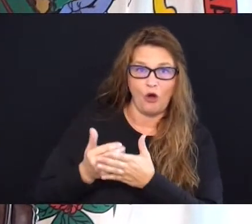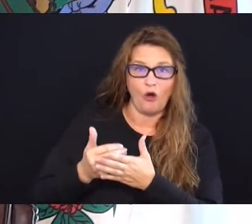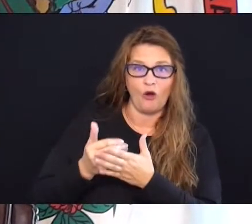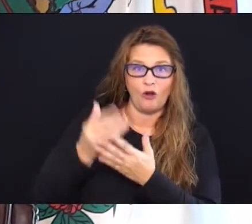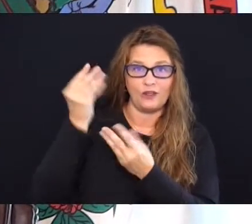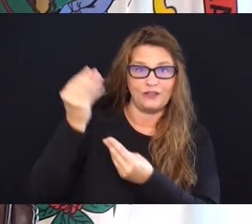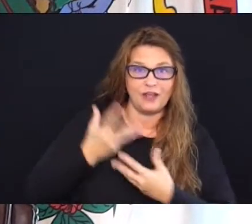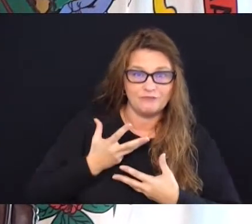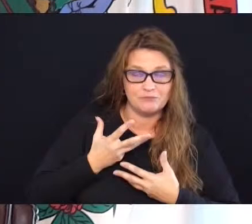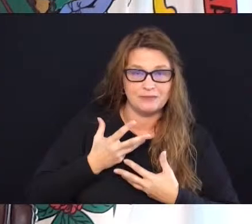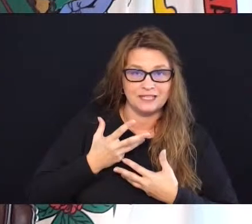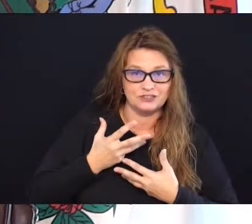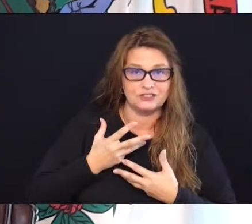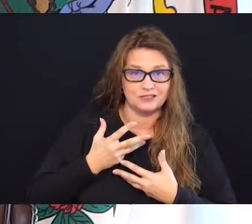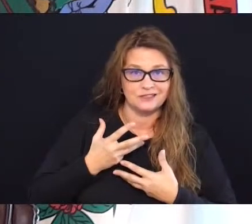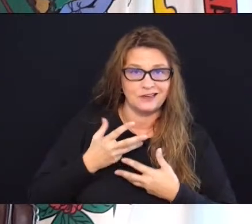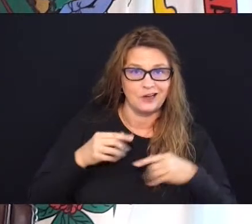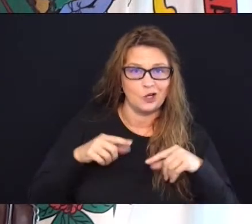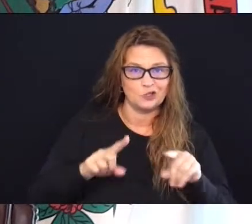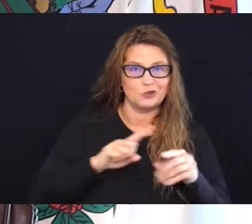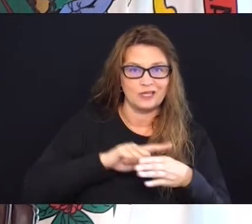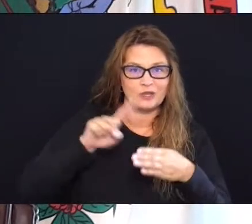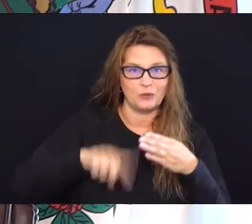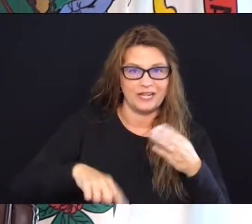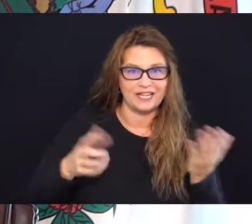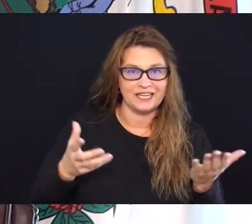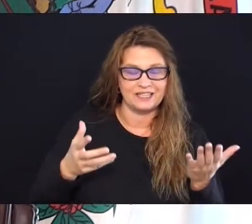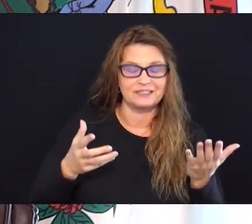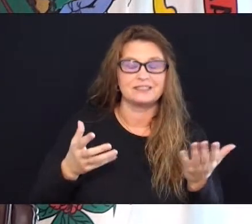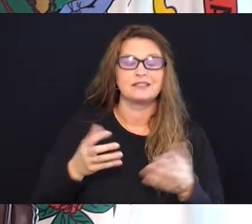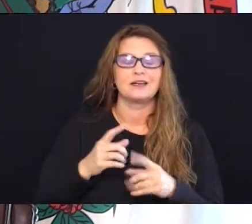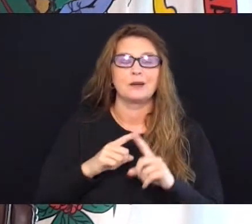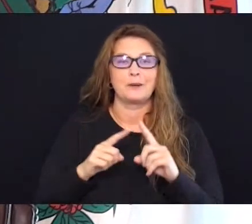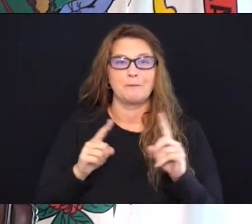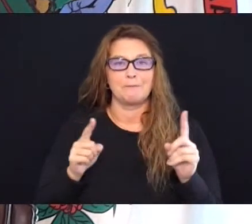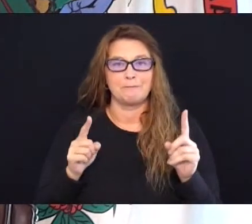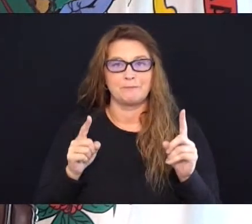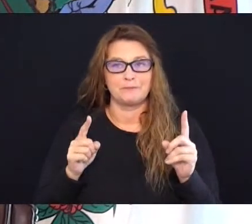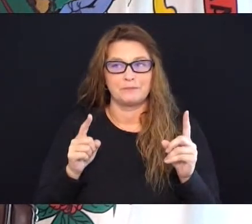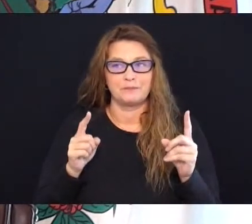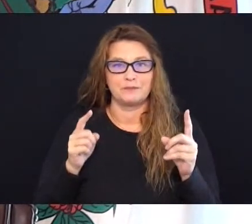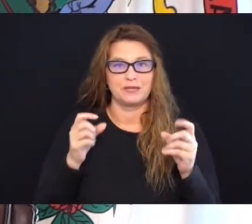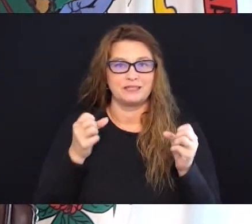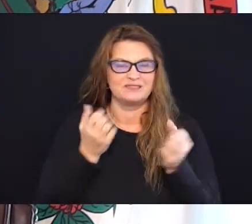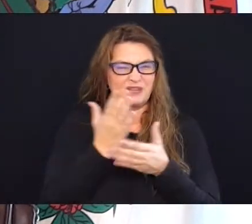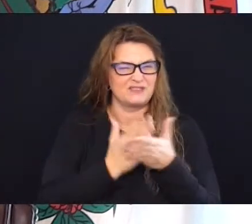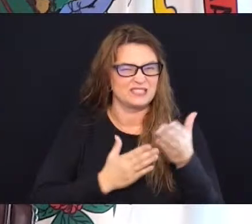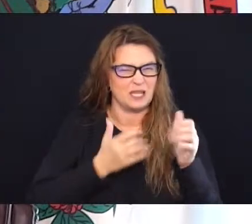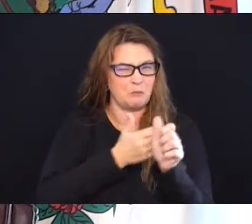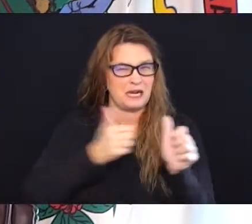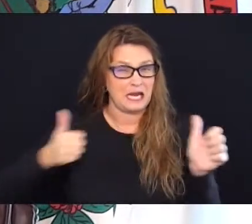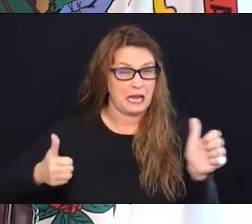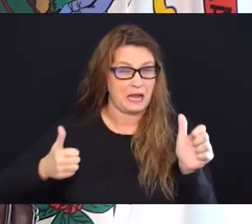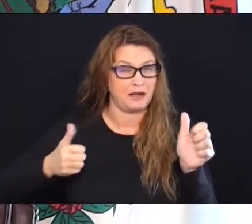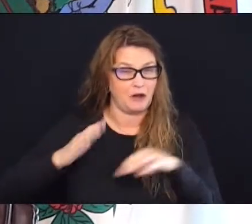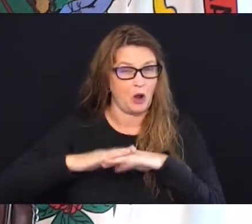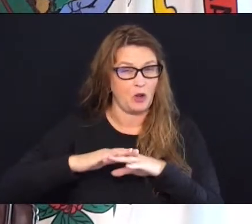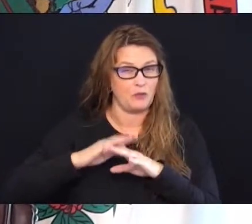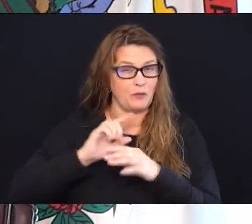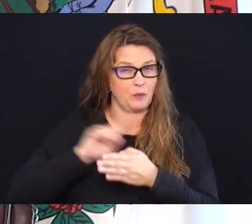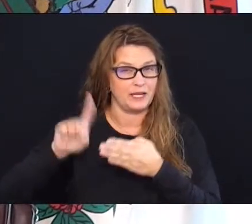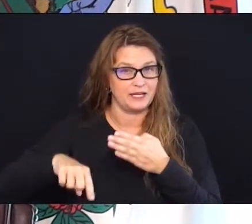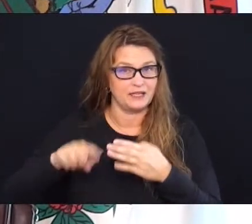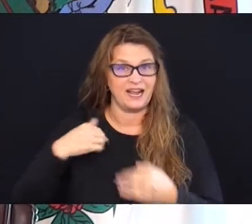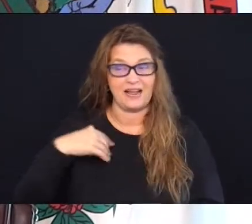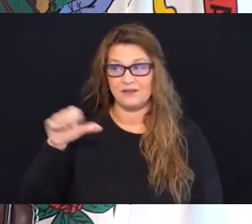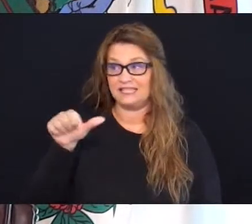updated as well as we should. And on the weekend, there's a bunch of lags. We always know that. But we have